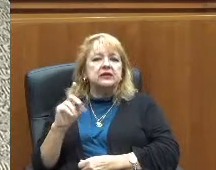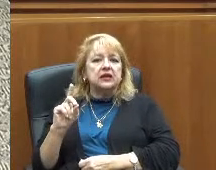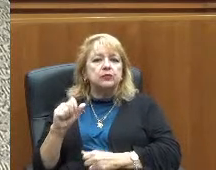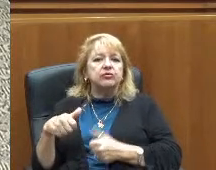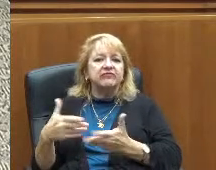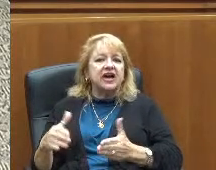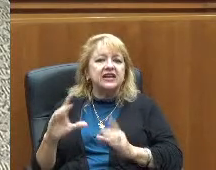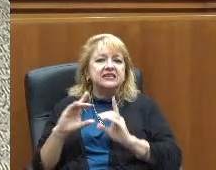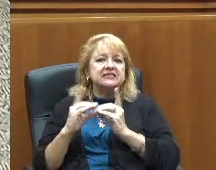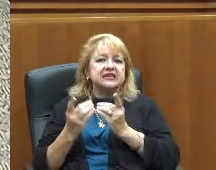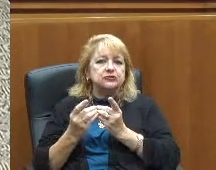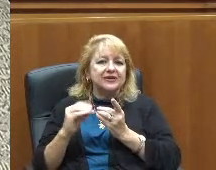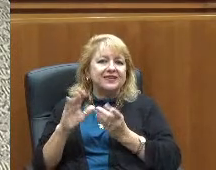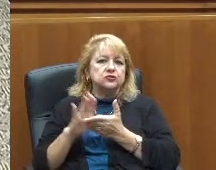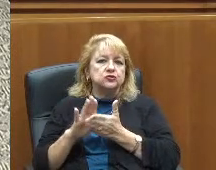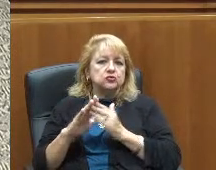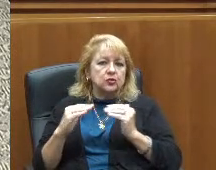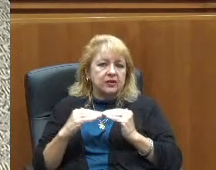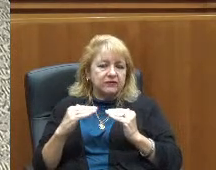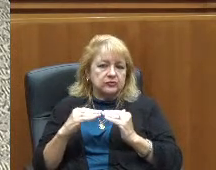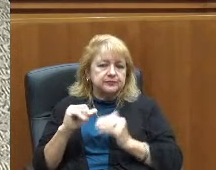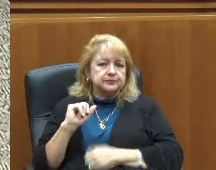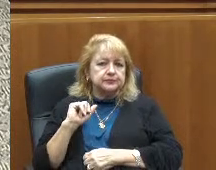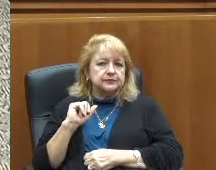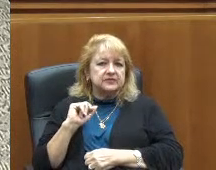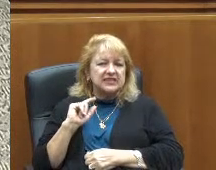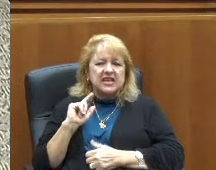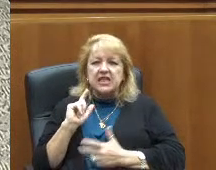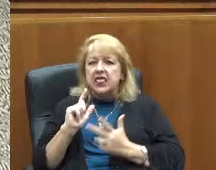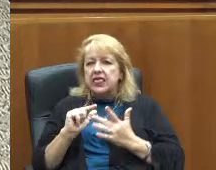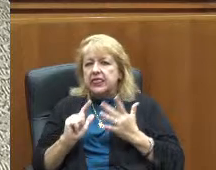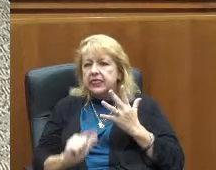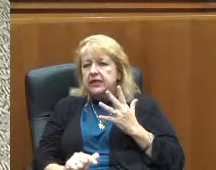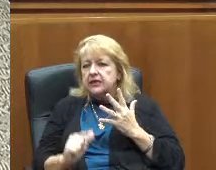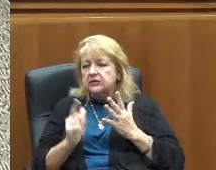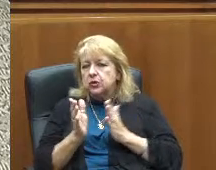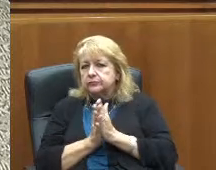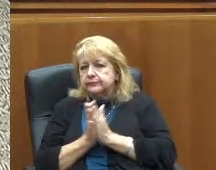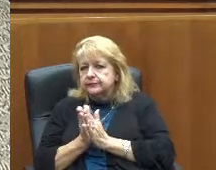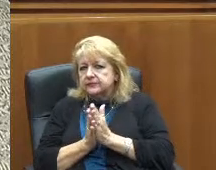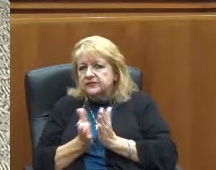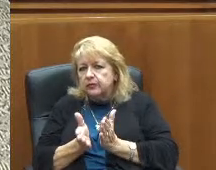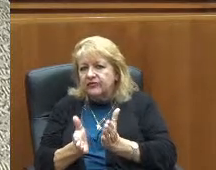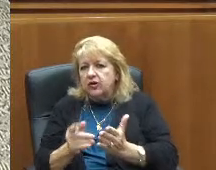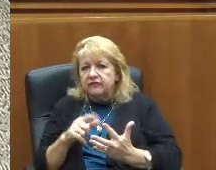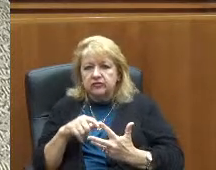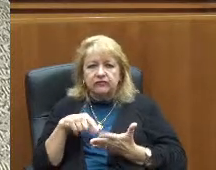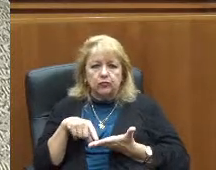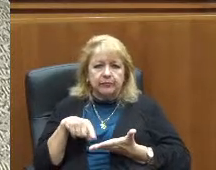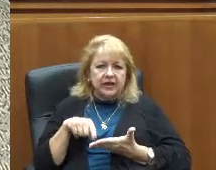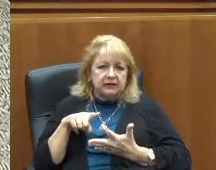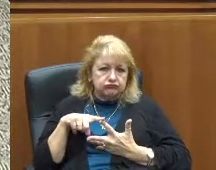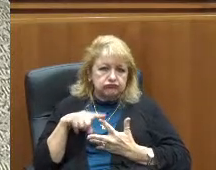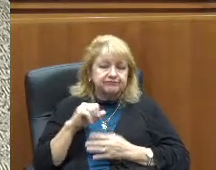provided at the district and school level? So these are just a few of the incentives that we offer.